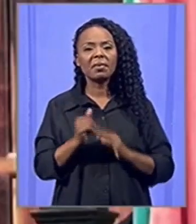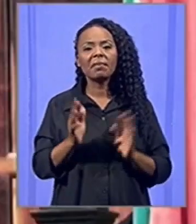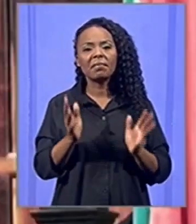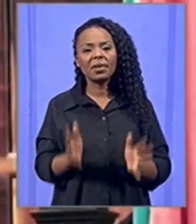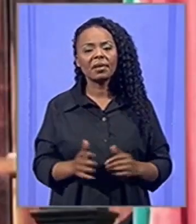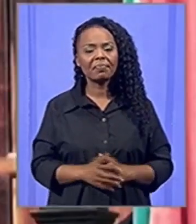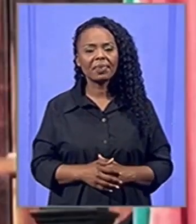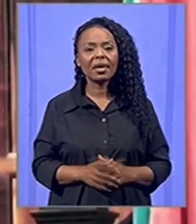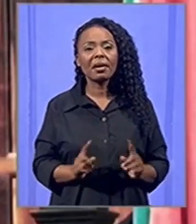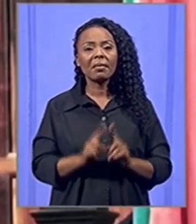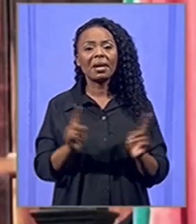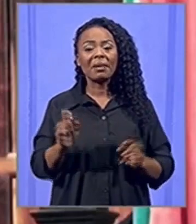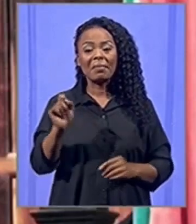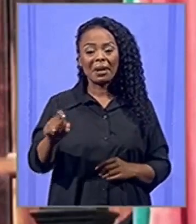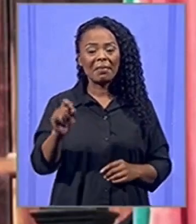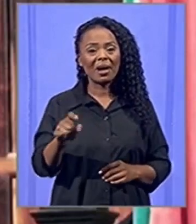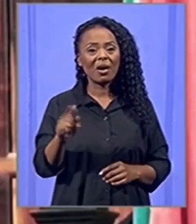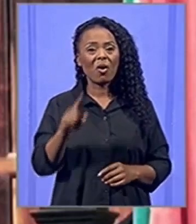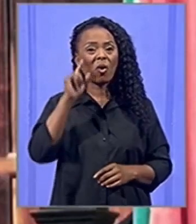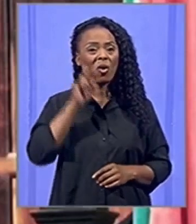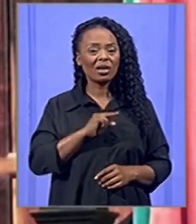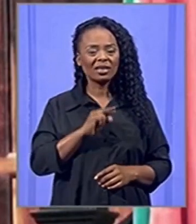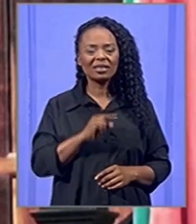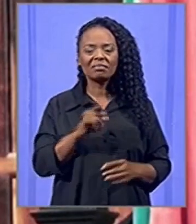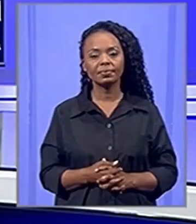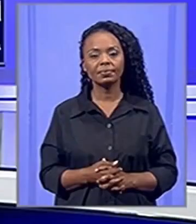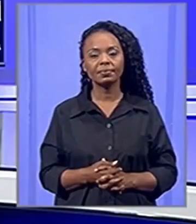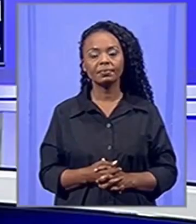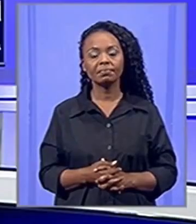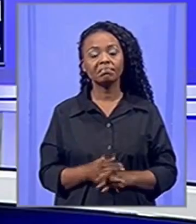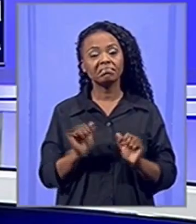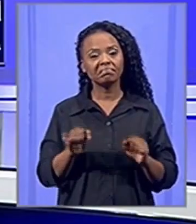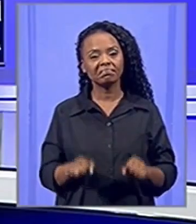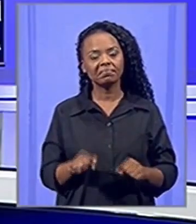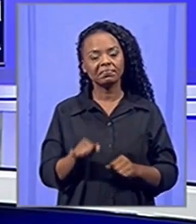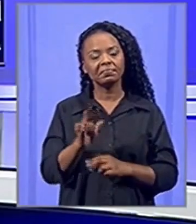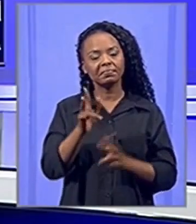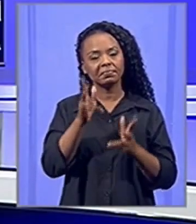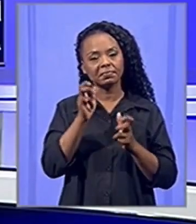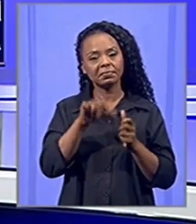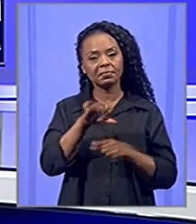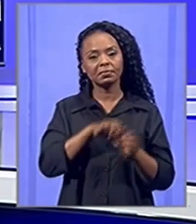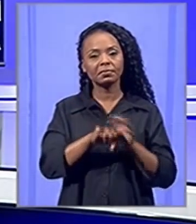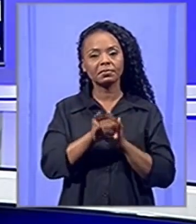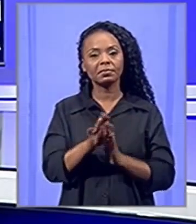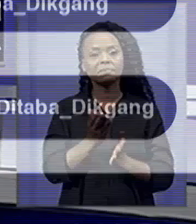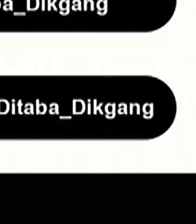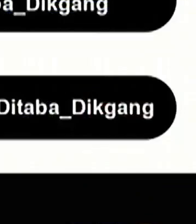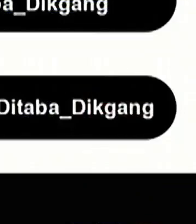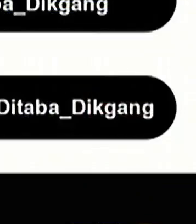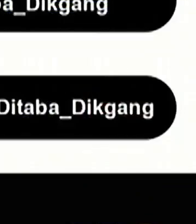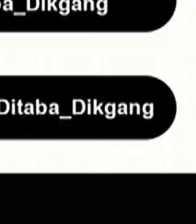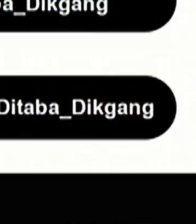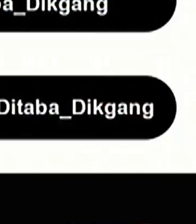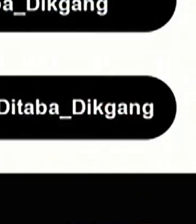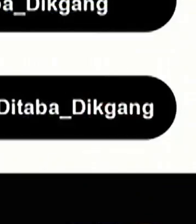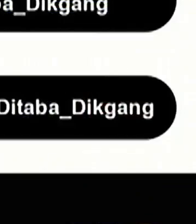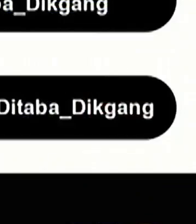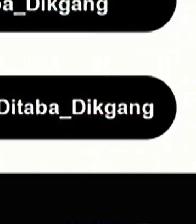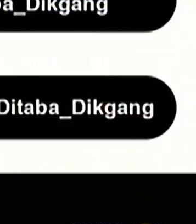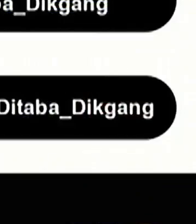but that one that we lost cannot be restored. Mogaetso go pola gore dikgang tsa rona di a bonwa mo mafaratlhatlheng a ditlhaeletsano